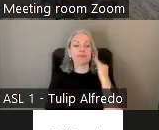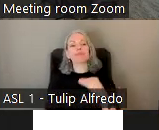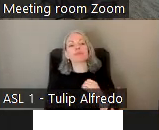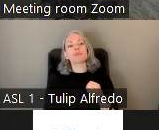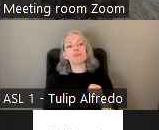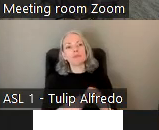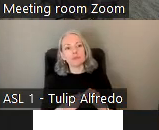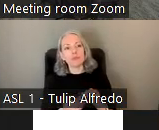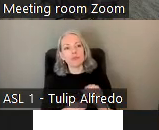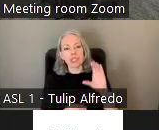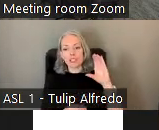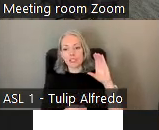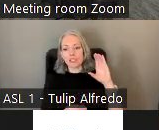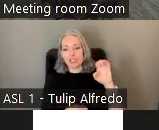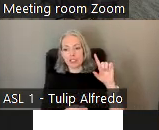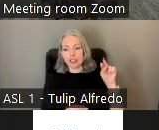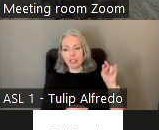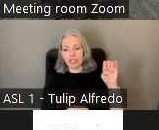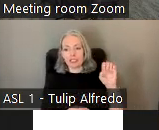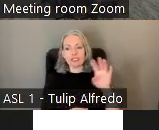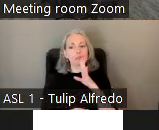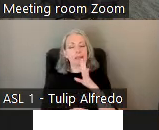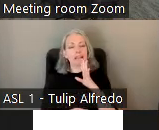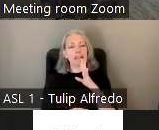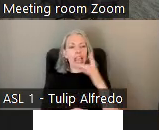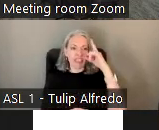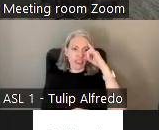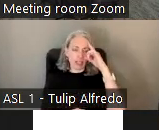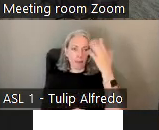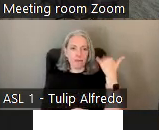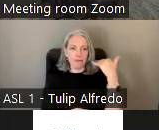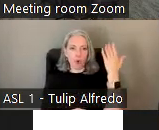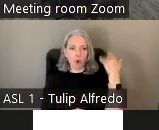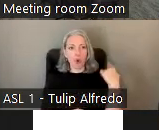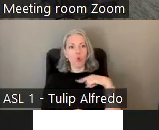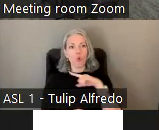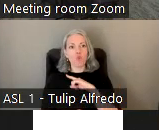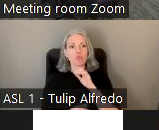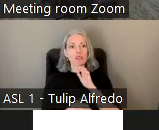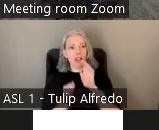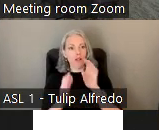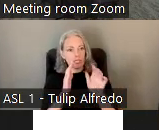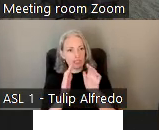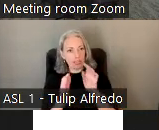This is Celine. I think before we had also talked about, from a policy perspective, people with Alzheimer's disease and